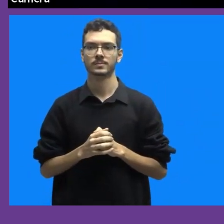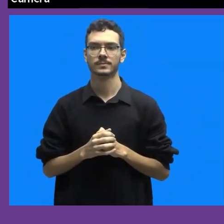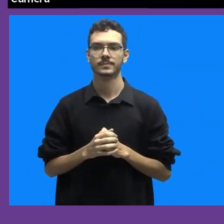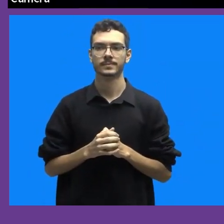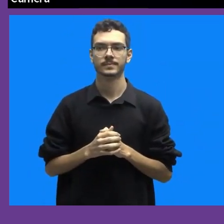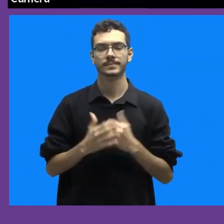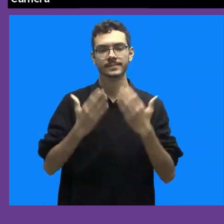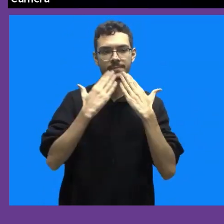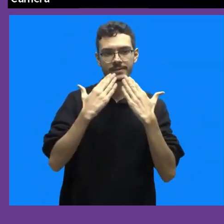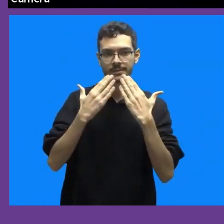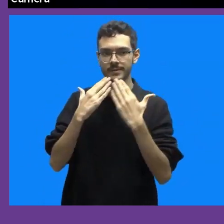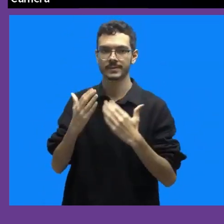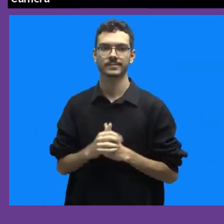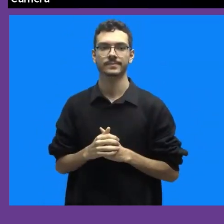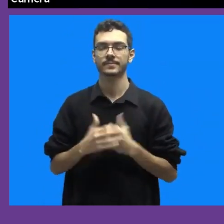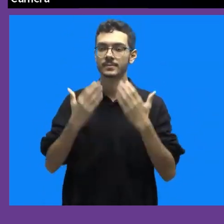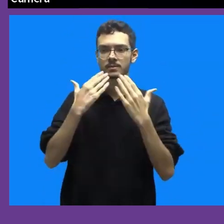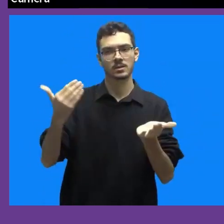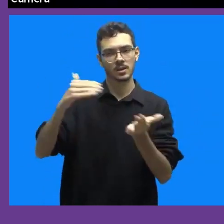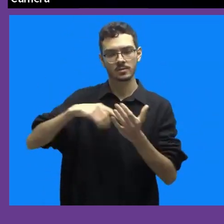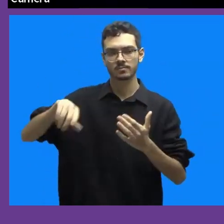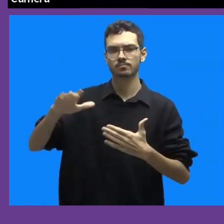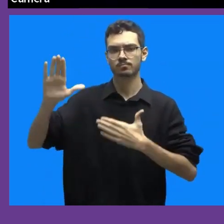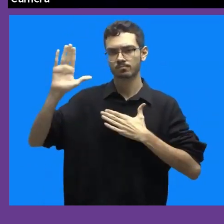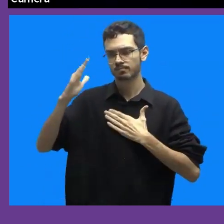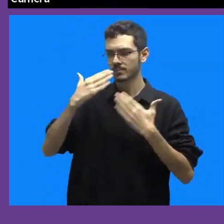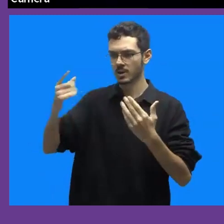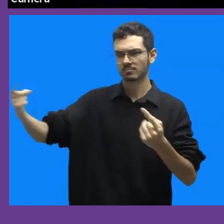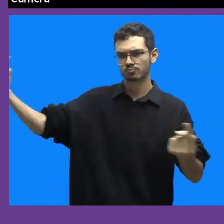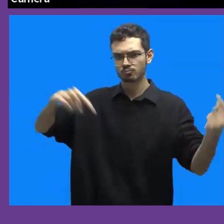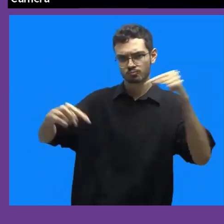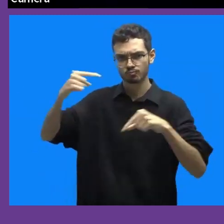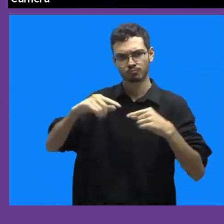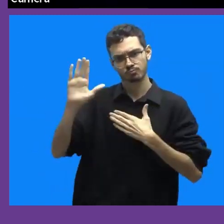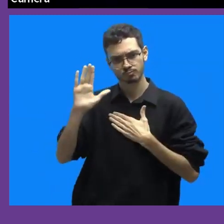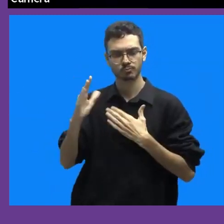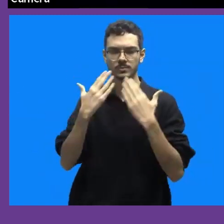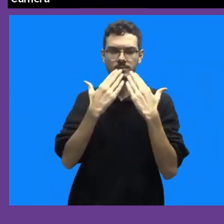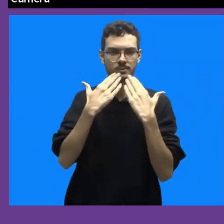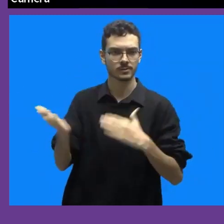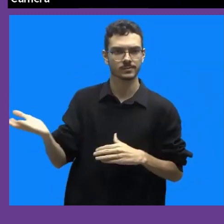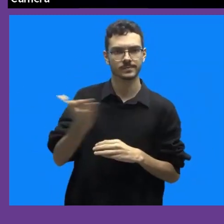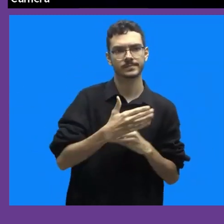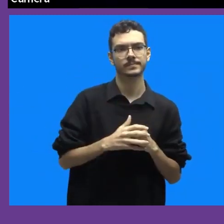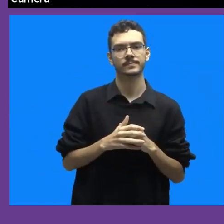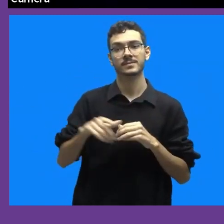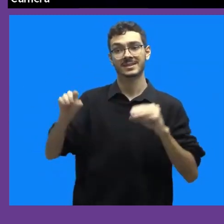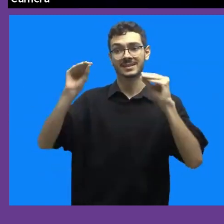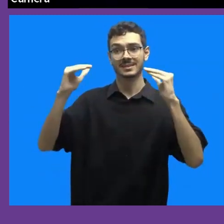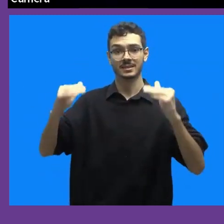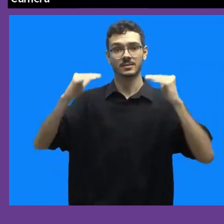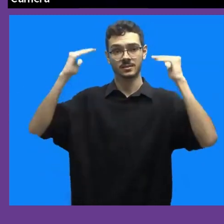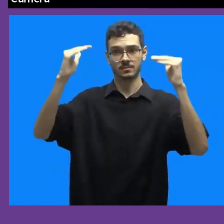panel has provided you with both inspiration and practical ideas to take back to your institutions. I look forward to